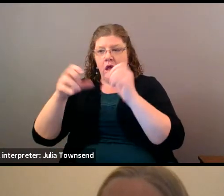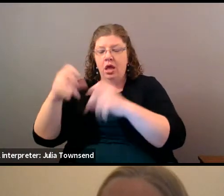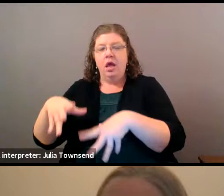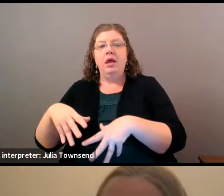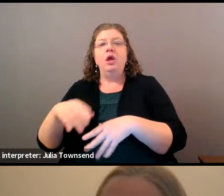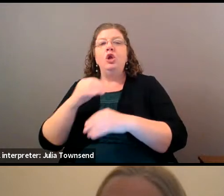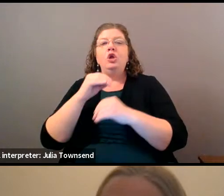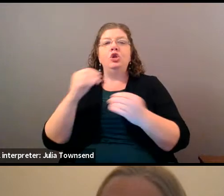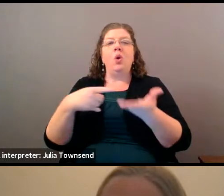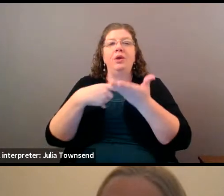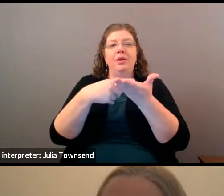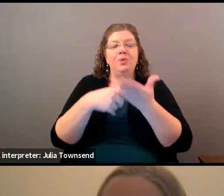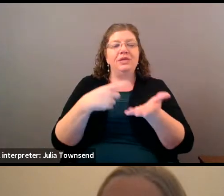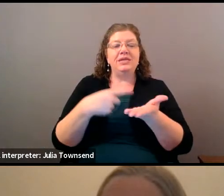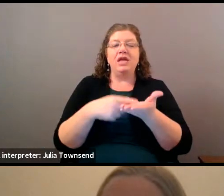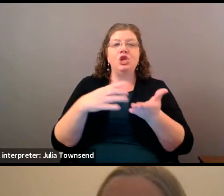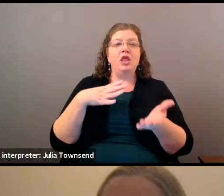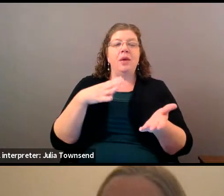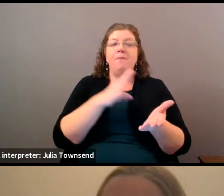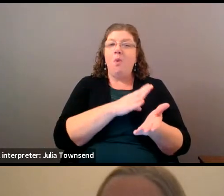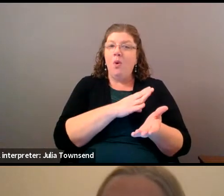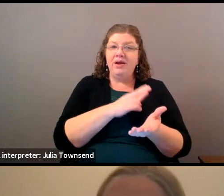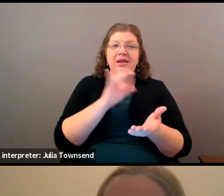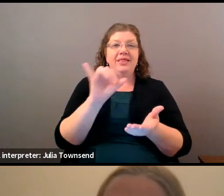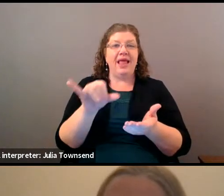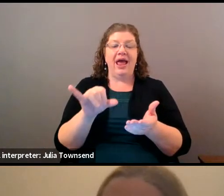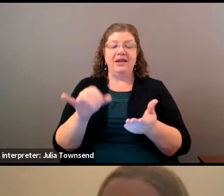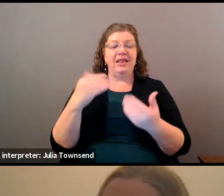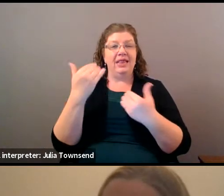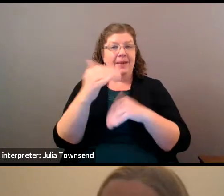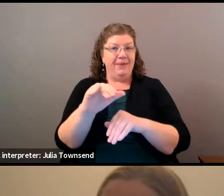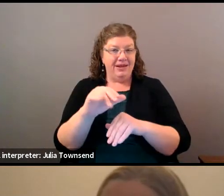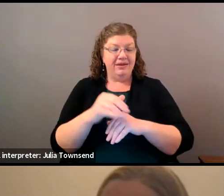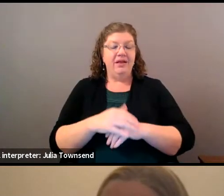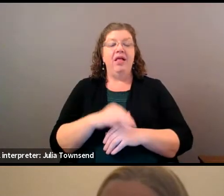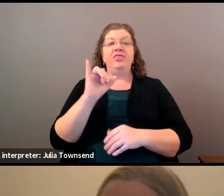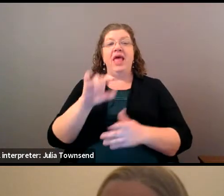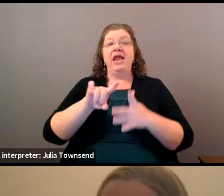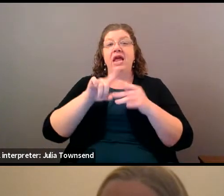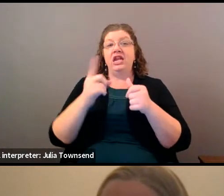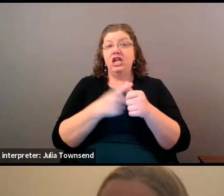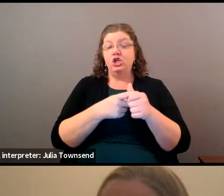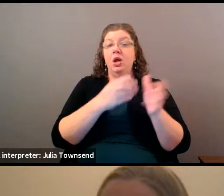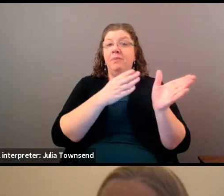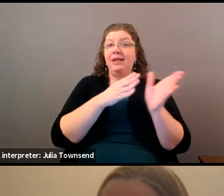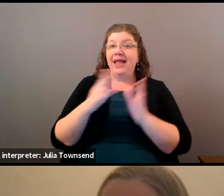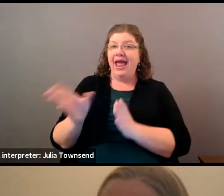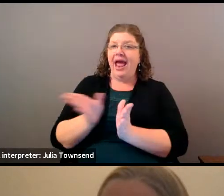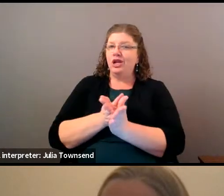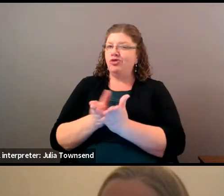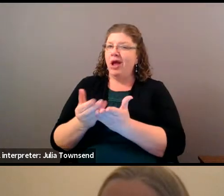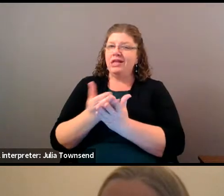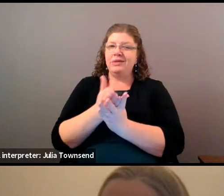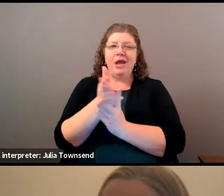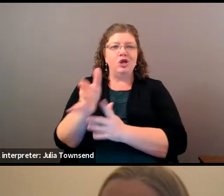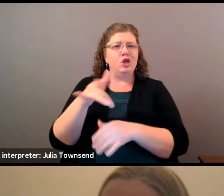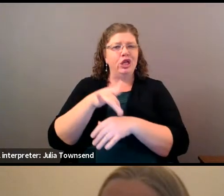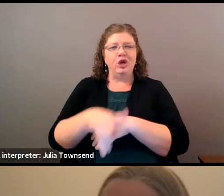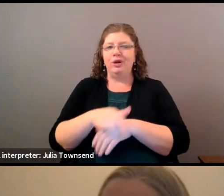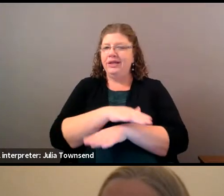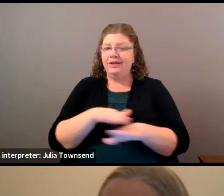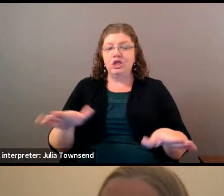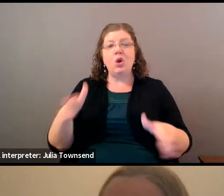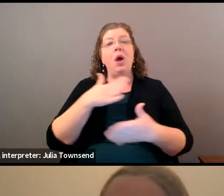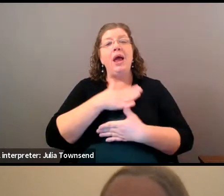was discussed in the board meeting. This initial plan developed by staff lacked transparency early on. I appreciate you giving us